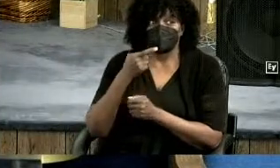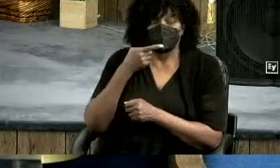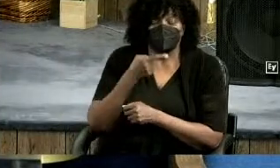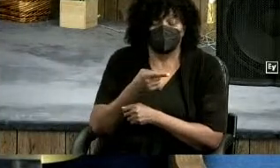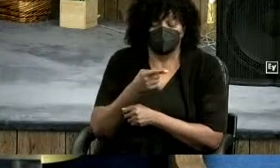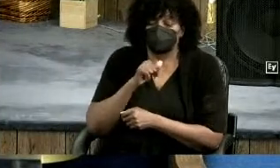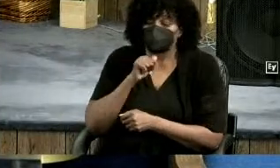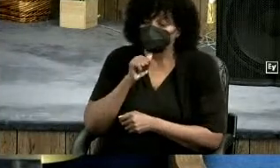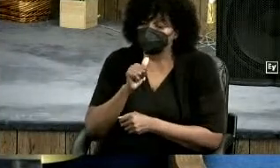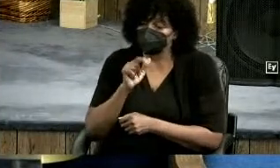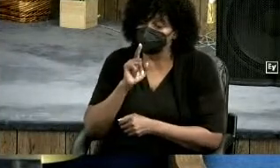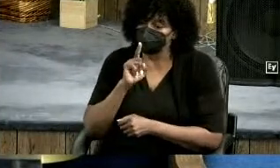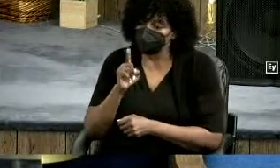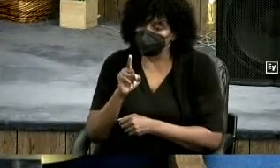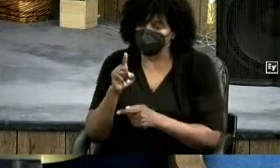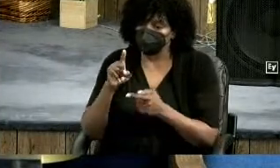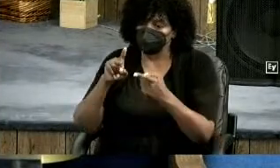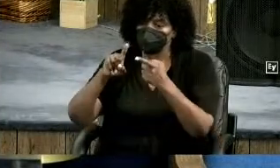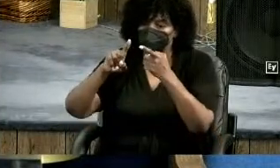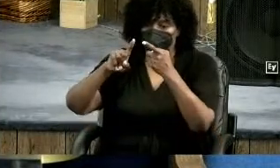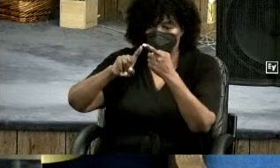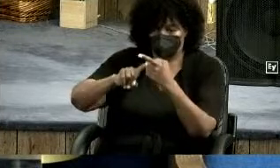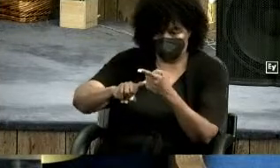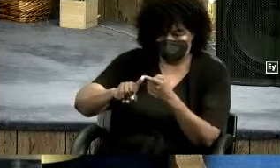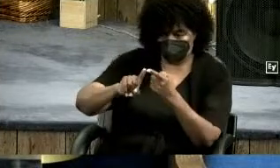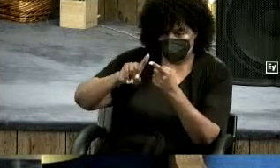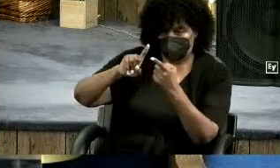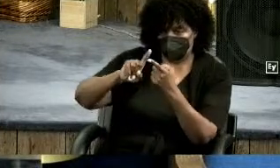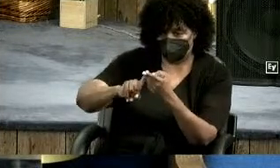never been to the motherland.